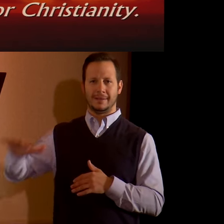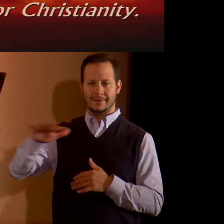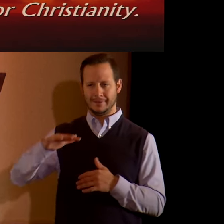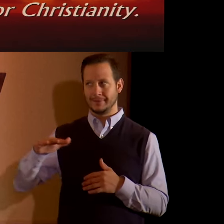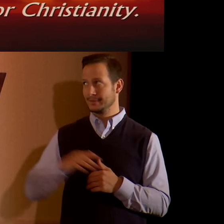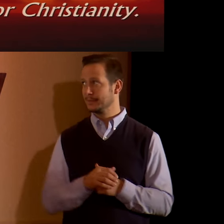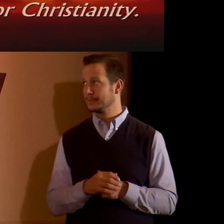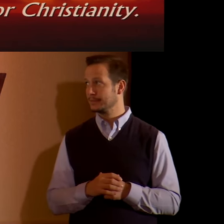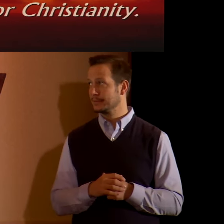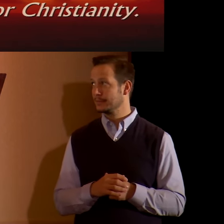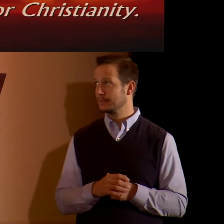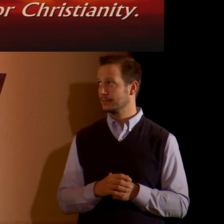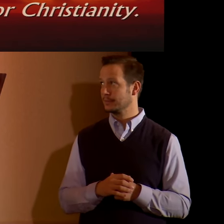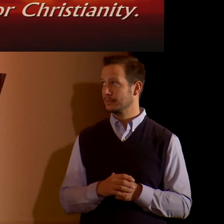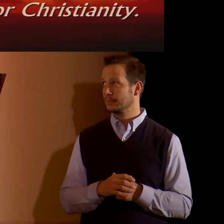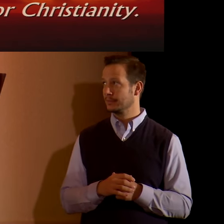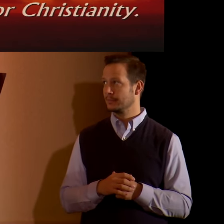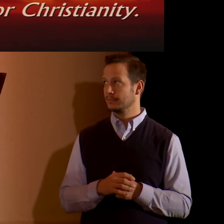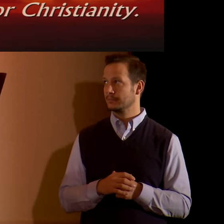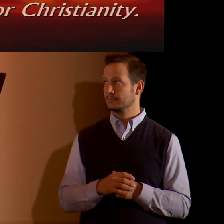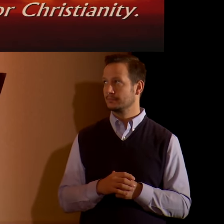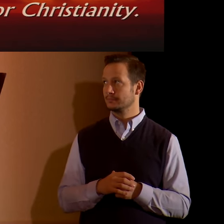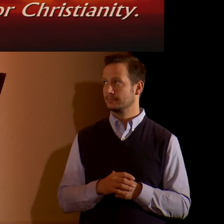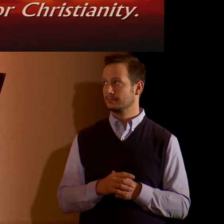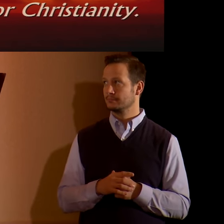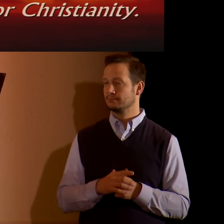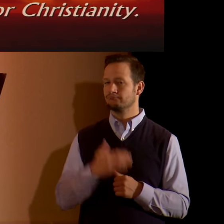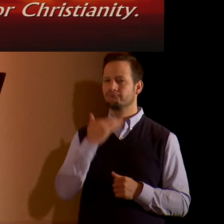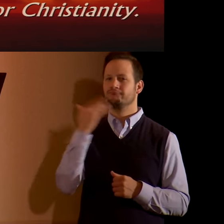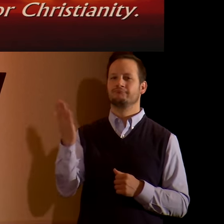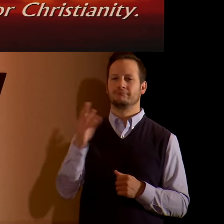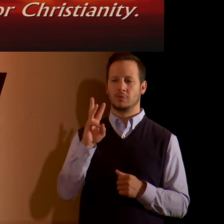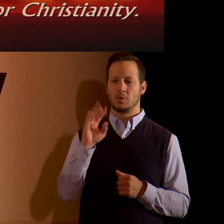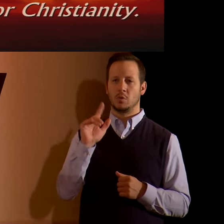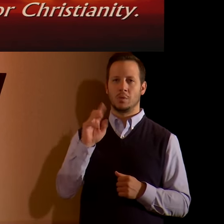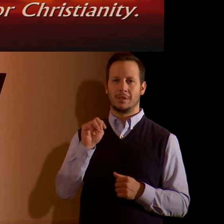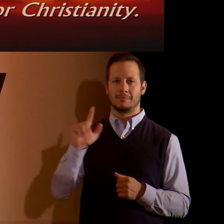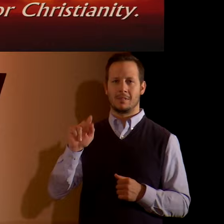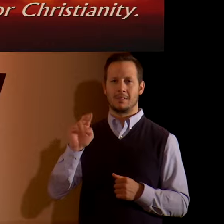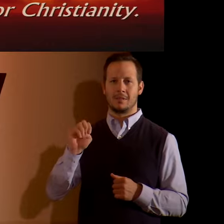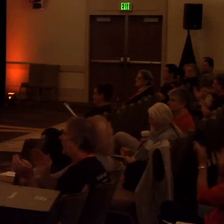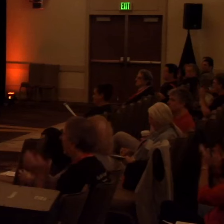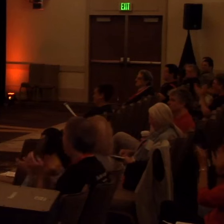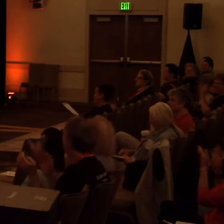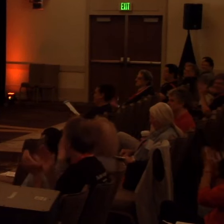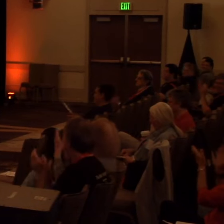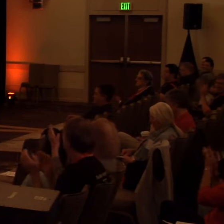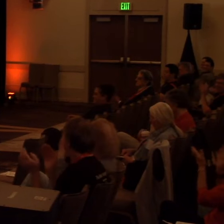Take that, William Lane Craig. And thank you very much.